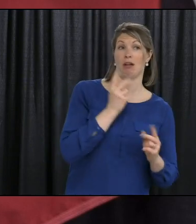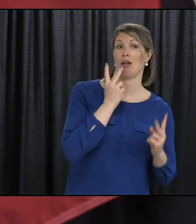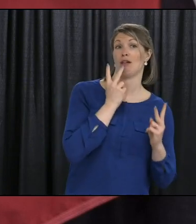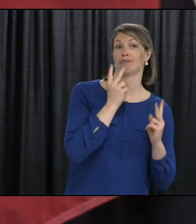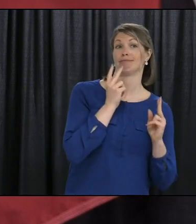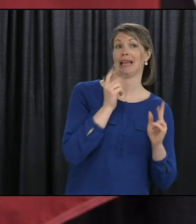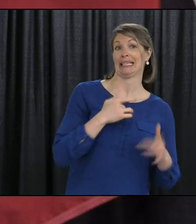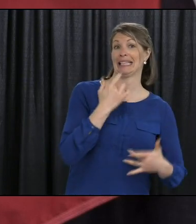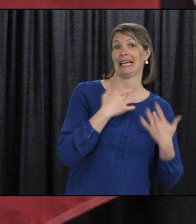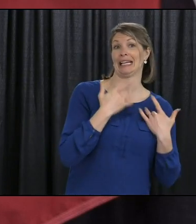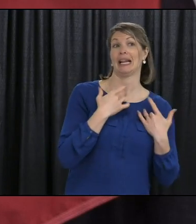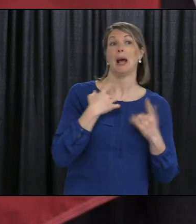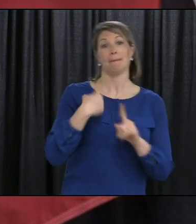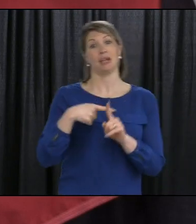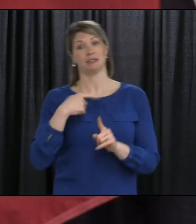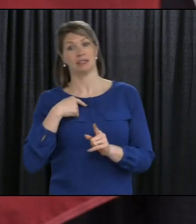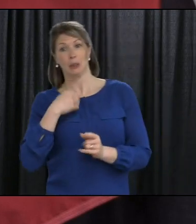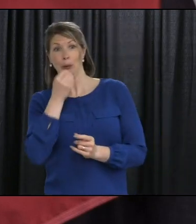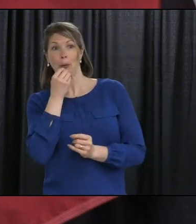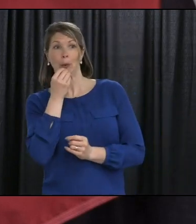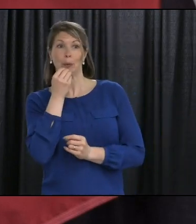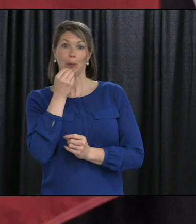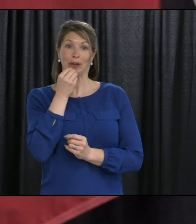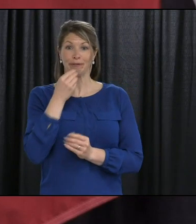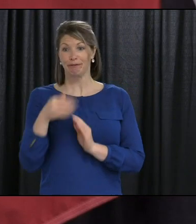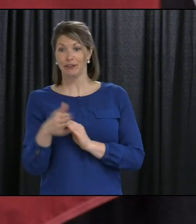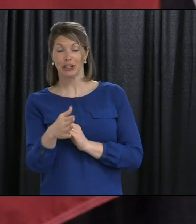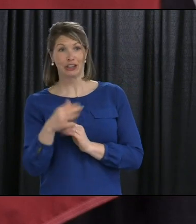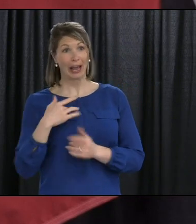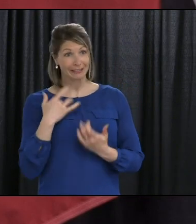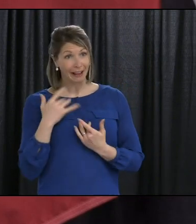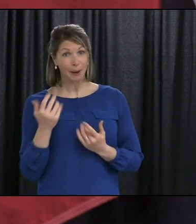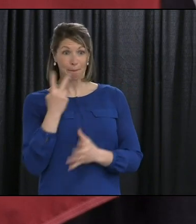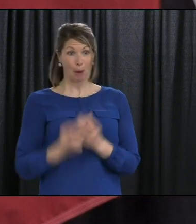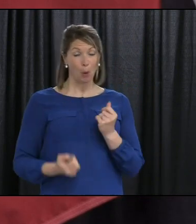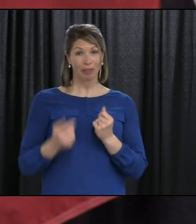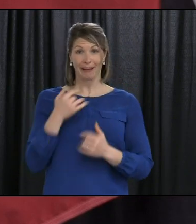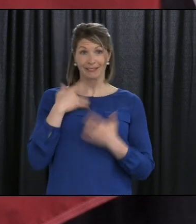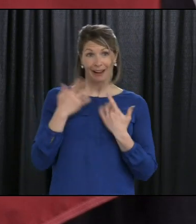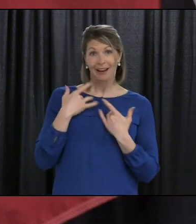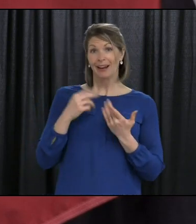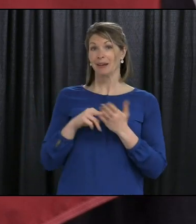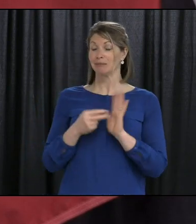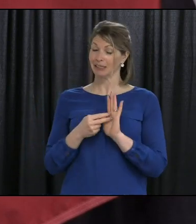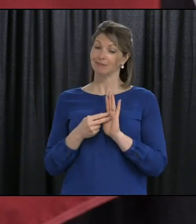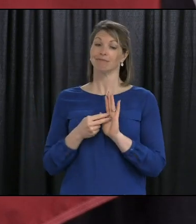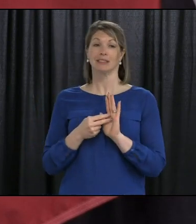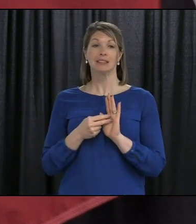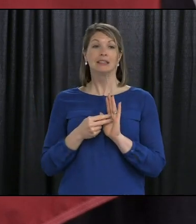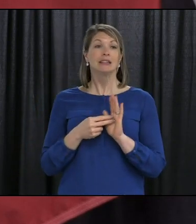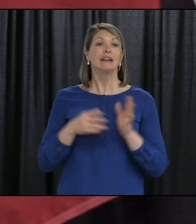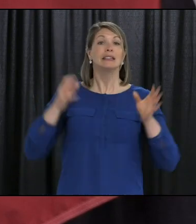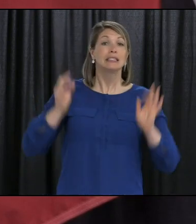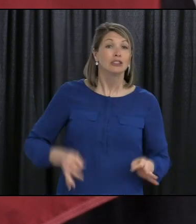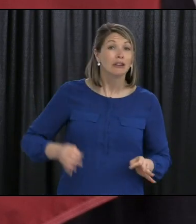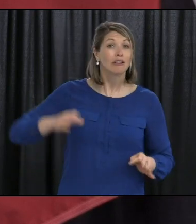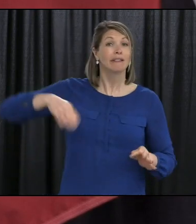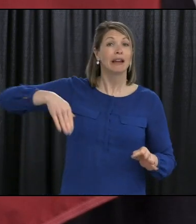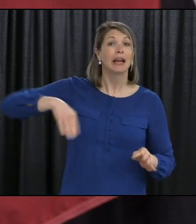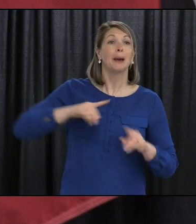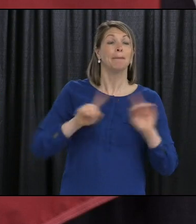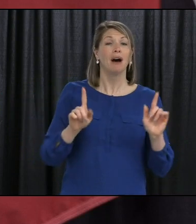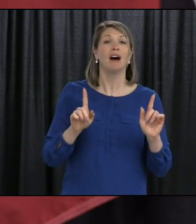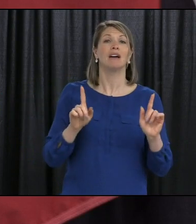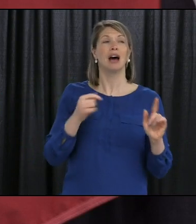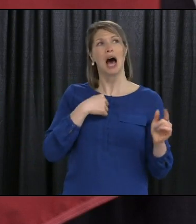yet, only if we can do it safely. But we're still waiting on that decision. I'm not sure one has been made yet, and I know I've been